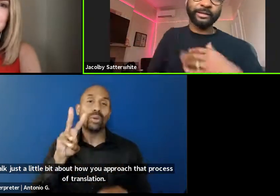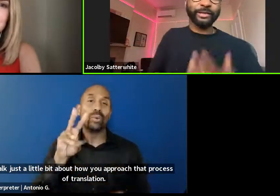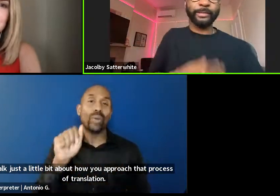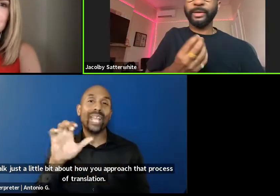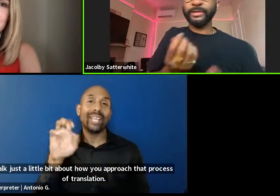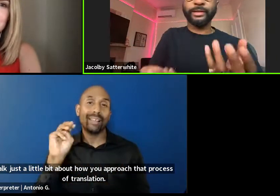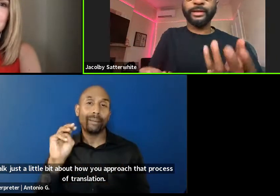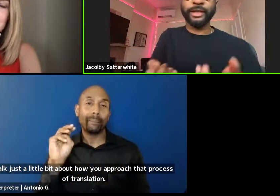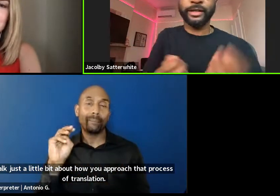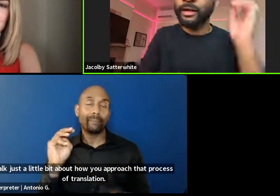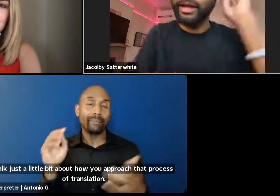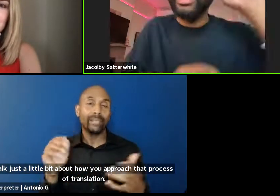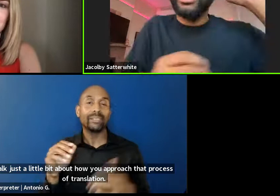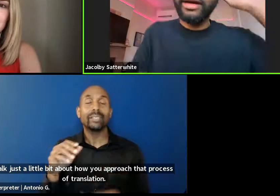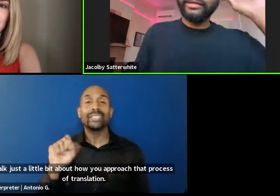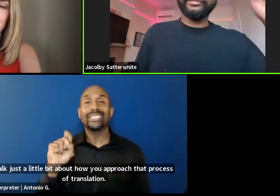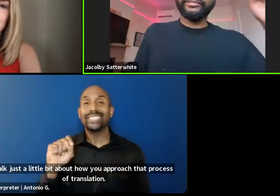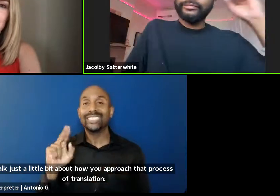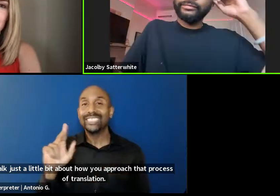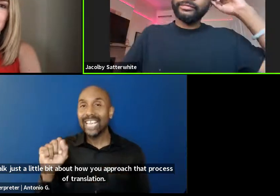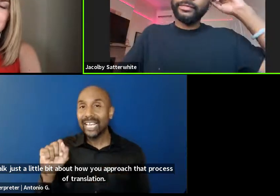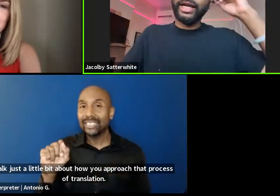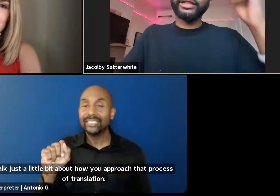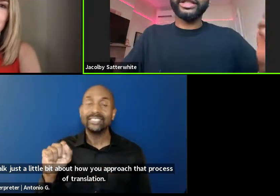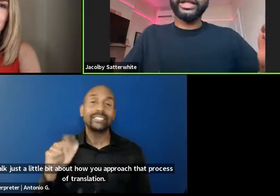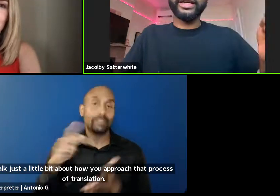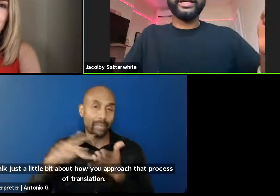pen. And basically like,